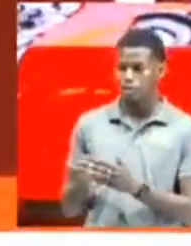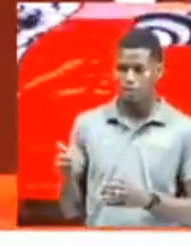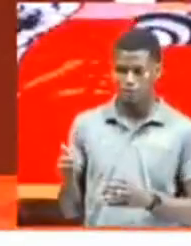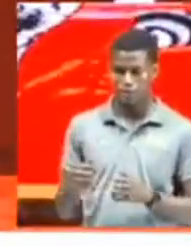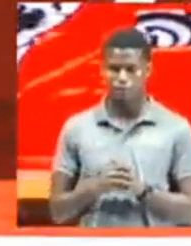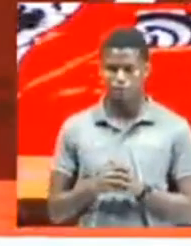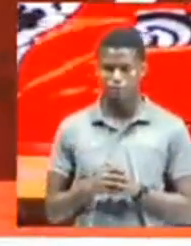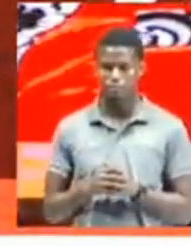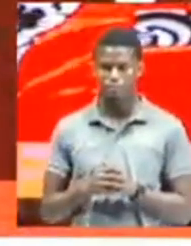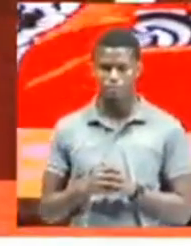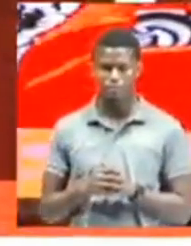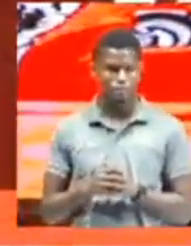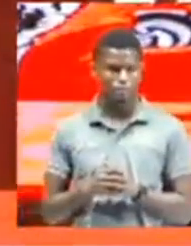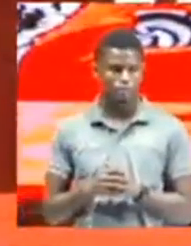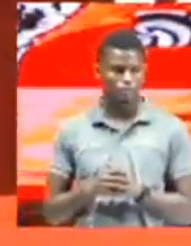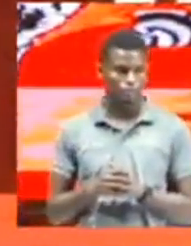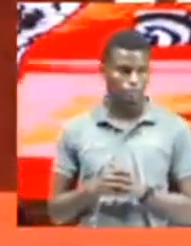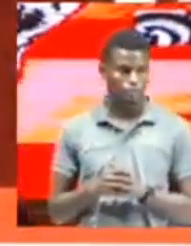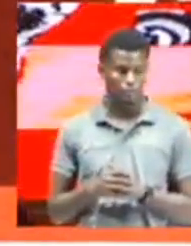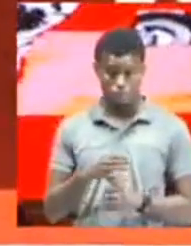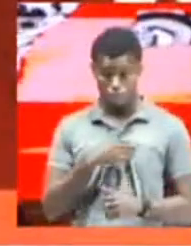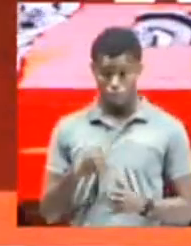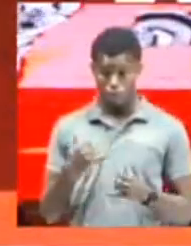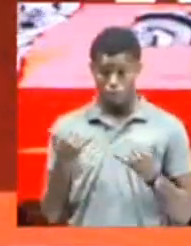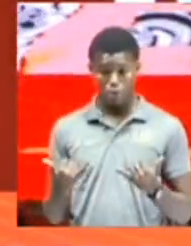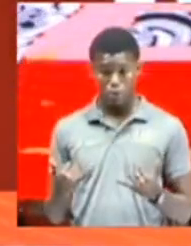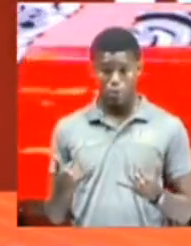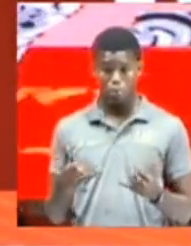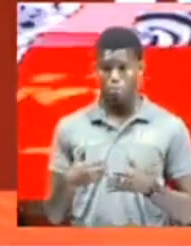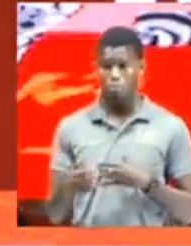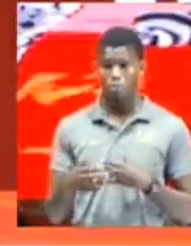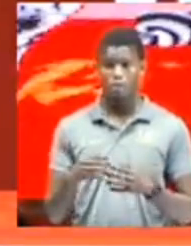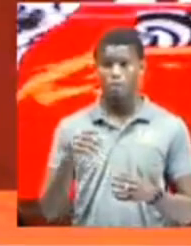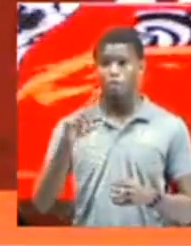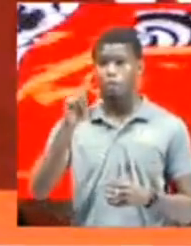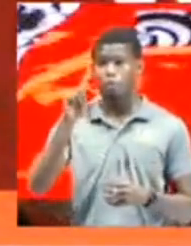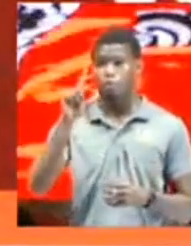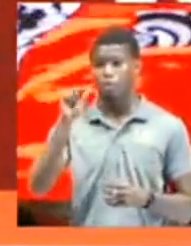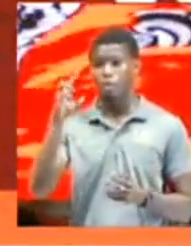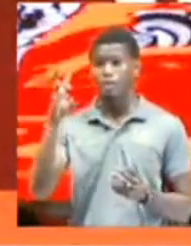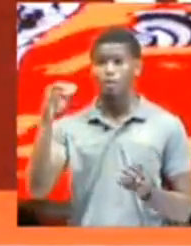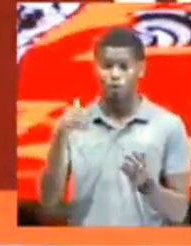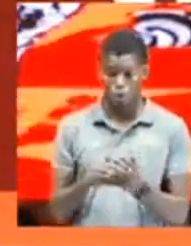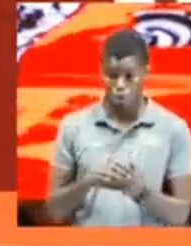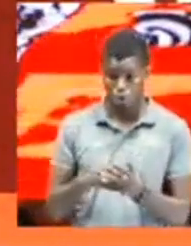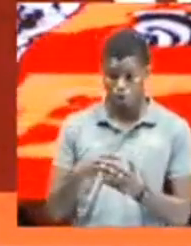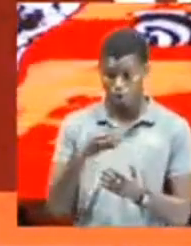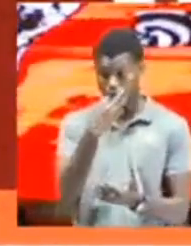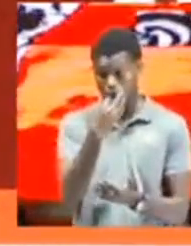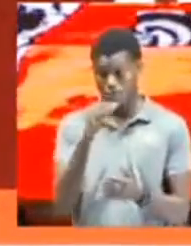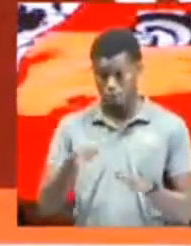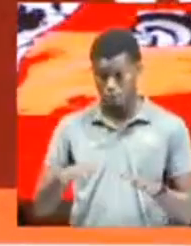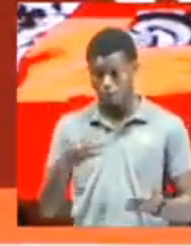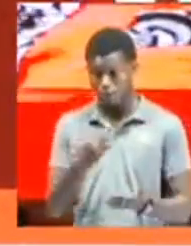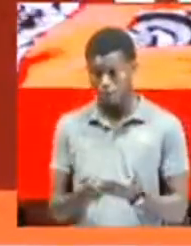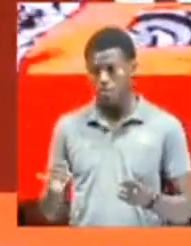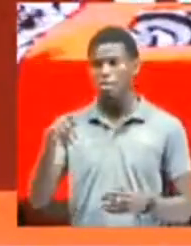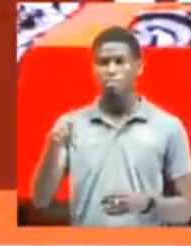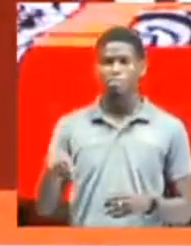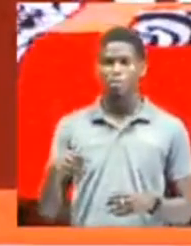And even though 26,000 picnic fail, JLP said we are on the right track with